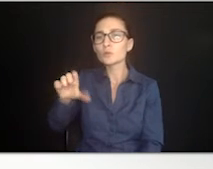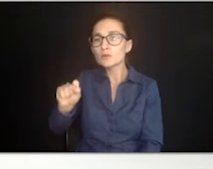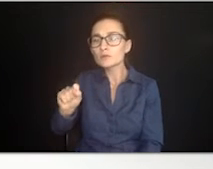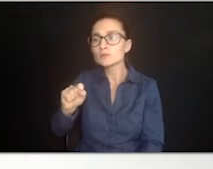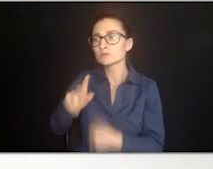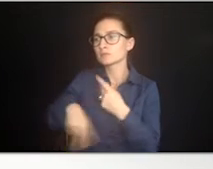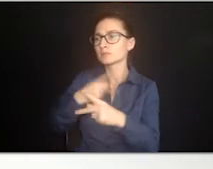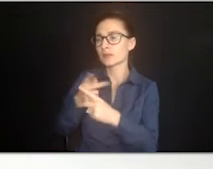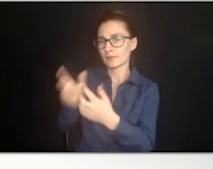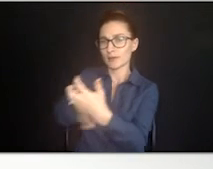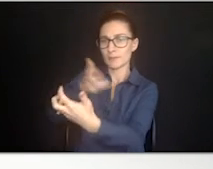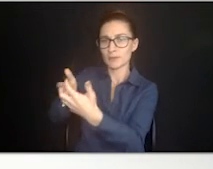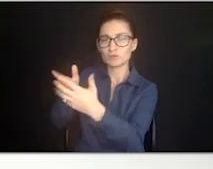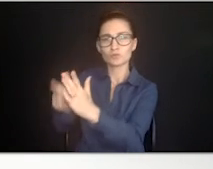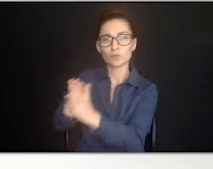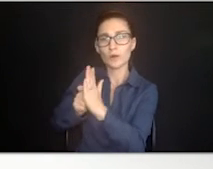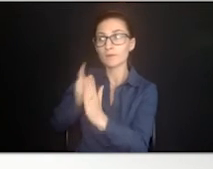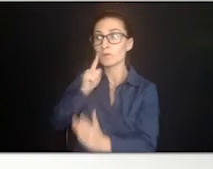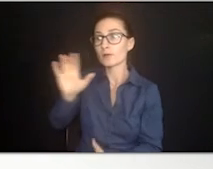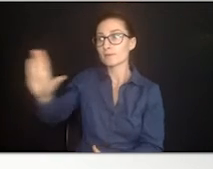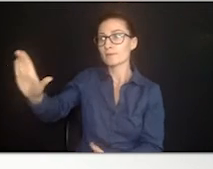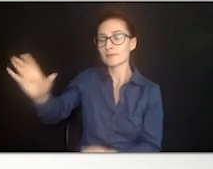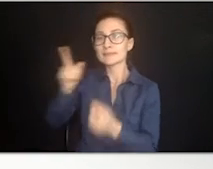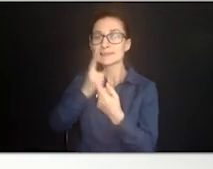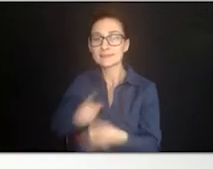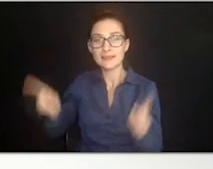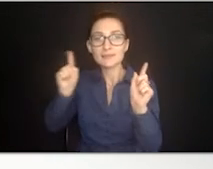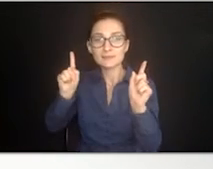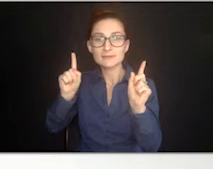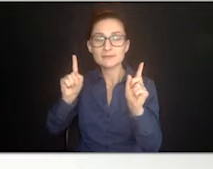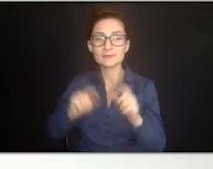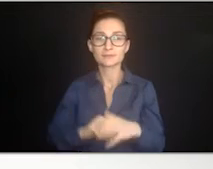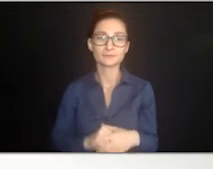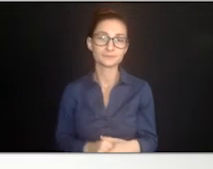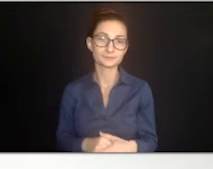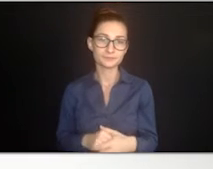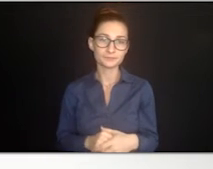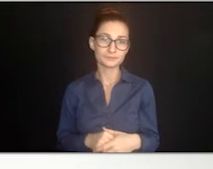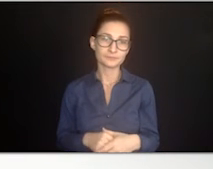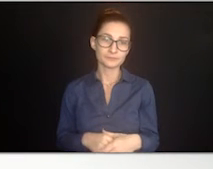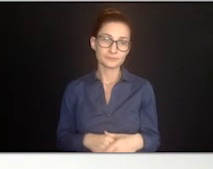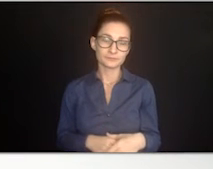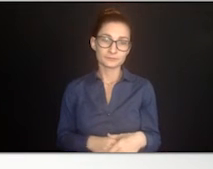accommodations they may need to be successful within a general education setting.